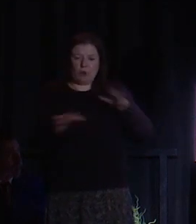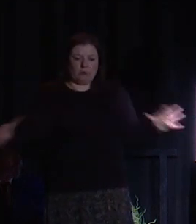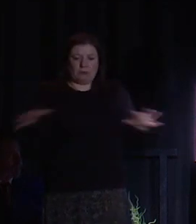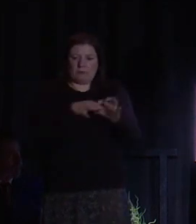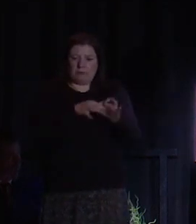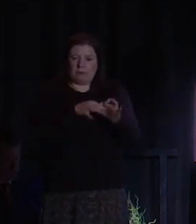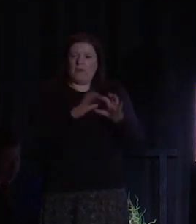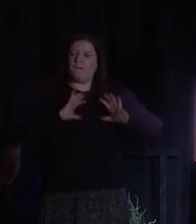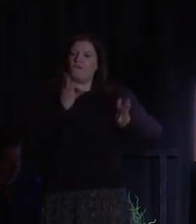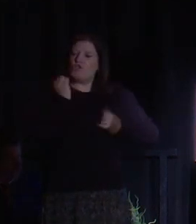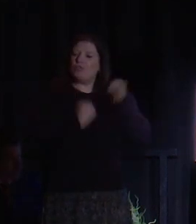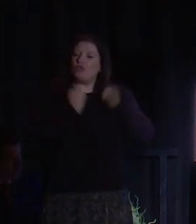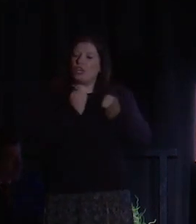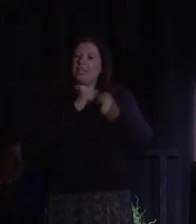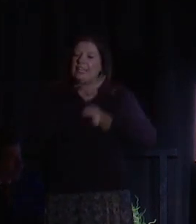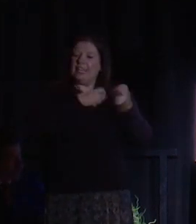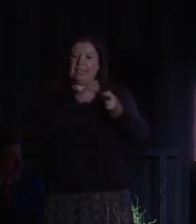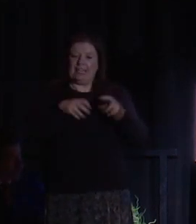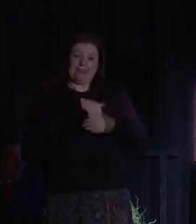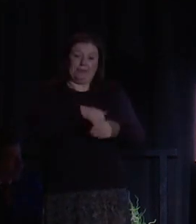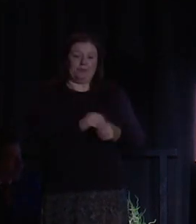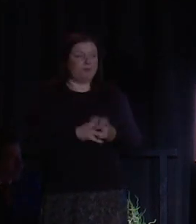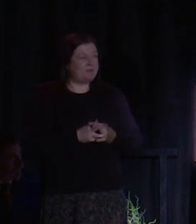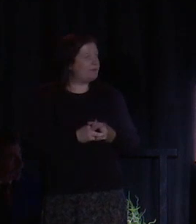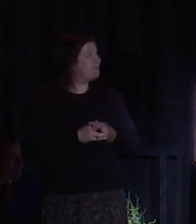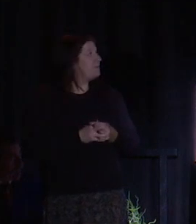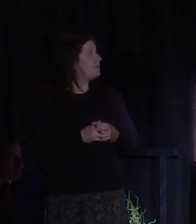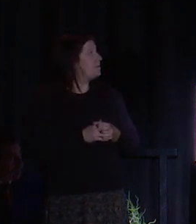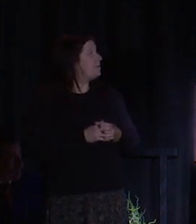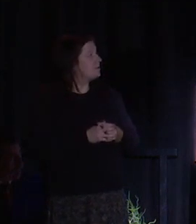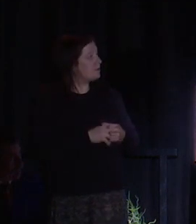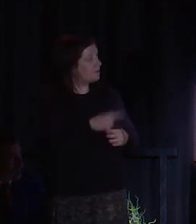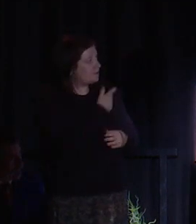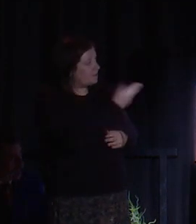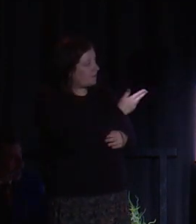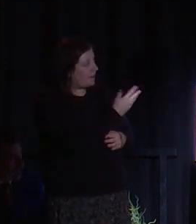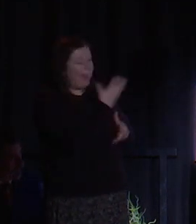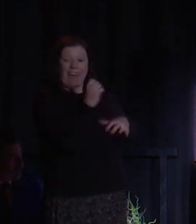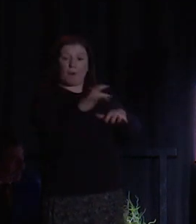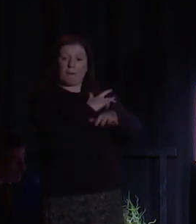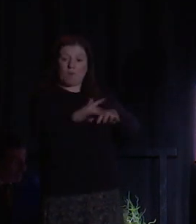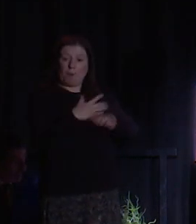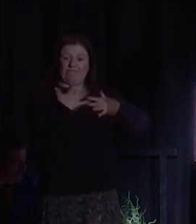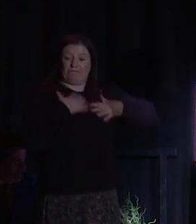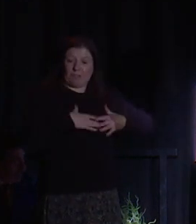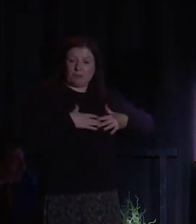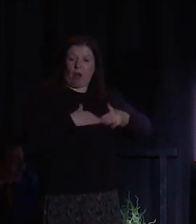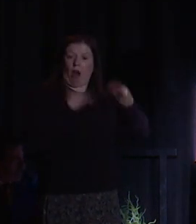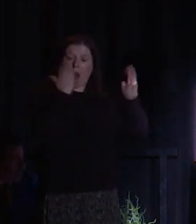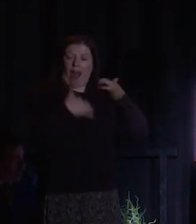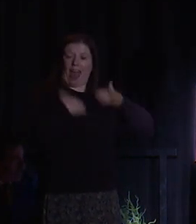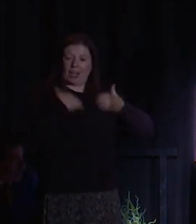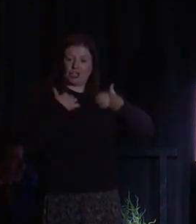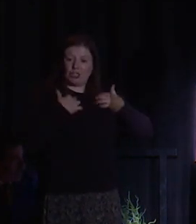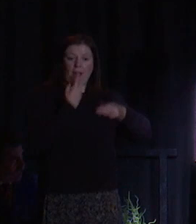parkour and free running within our movement style. So what we started to create is a really physical, high-energy performance that looks at the combination